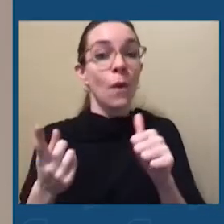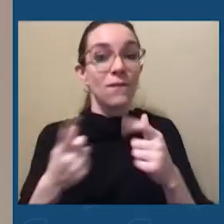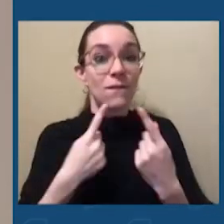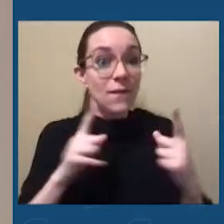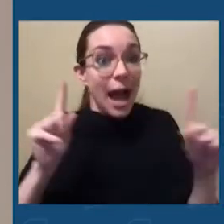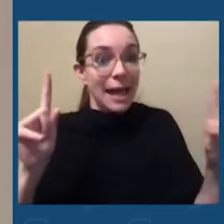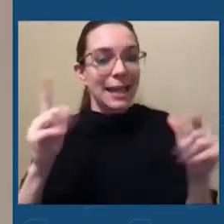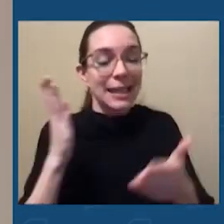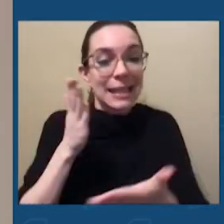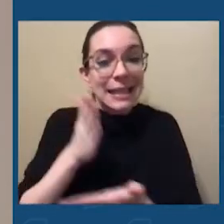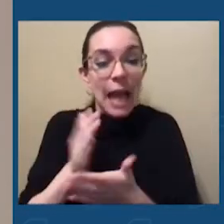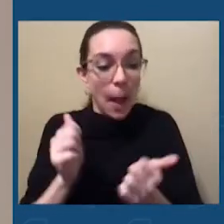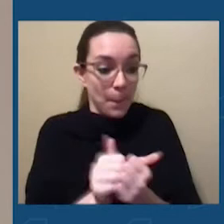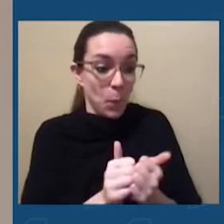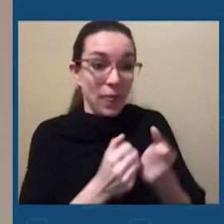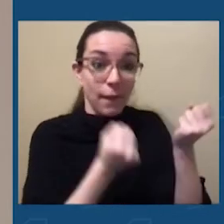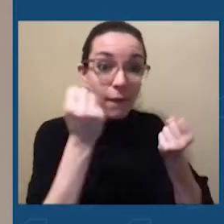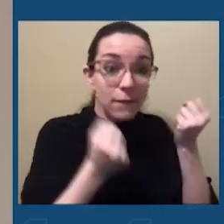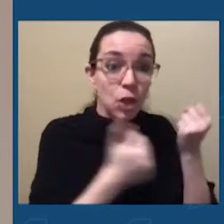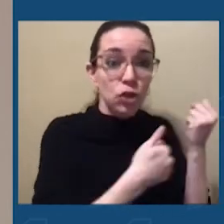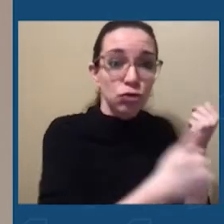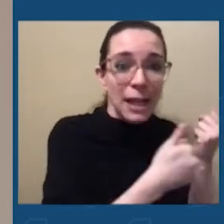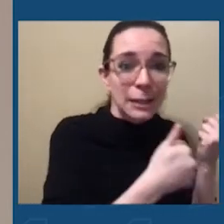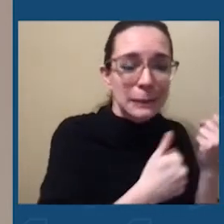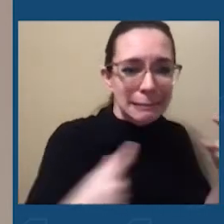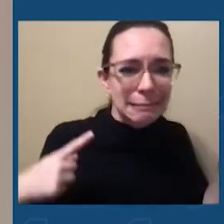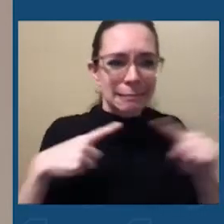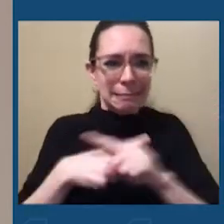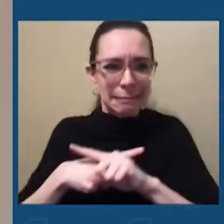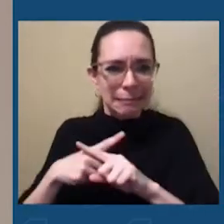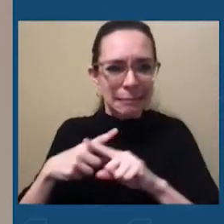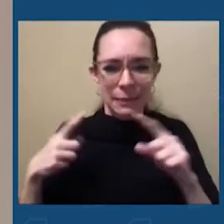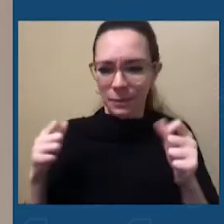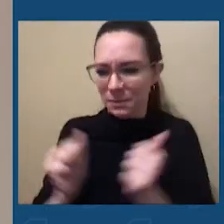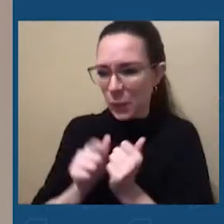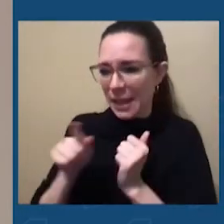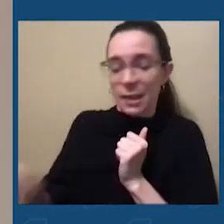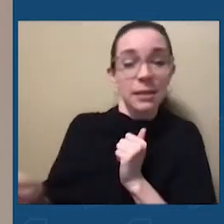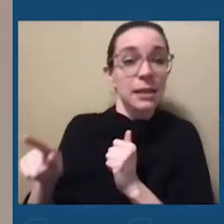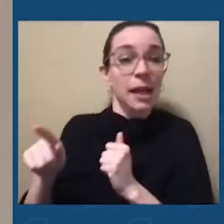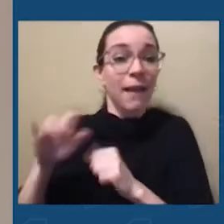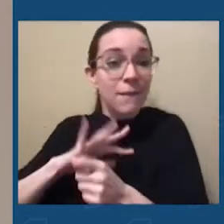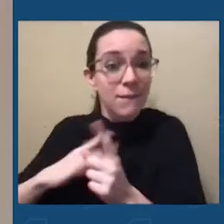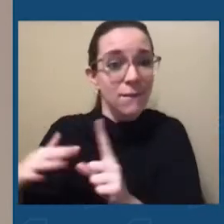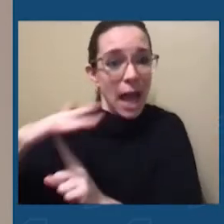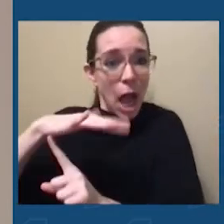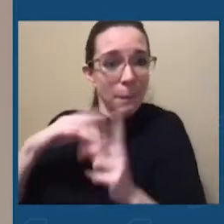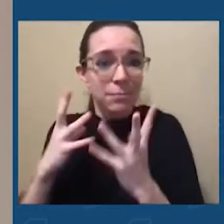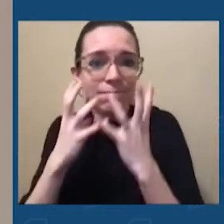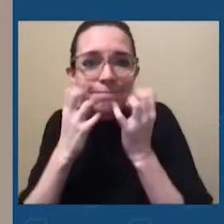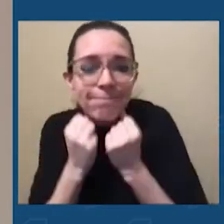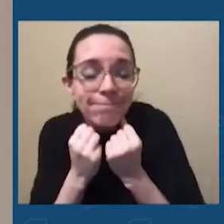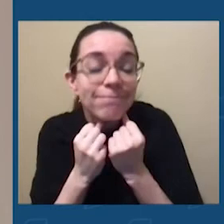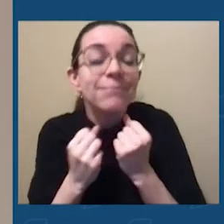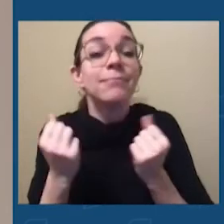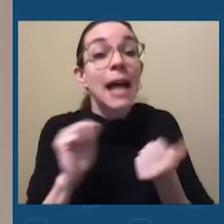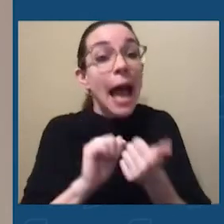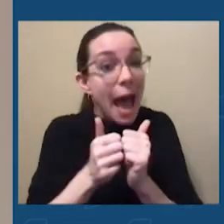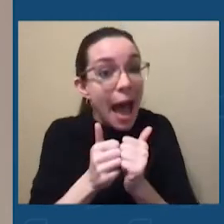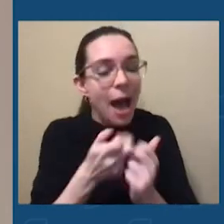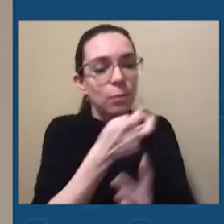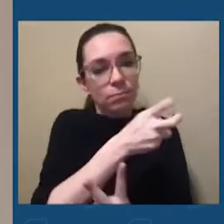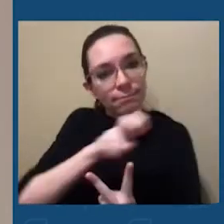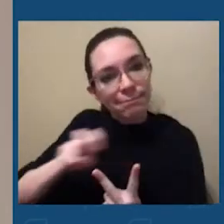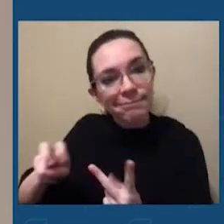our vehicle transportation and an assault on the environment with leaning hard into electric vehicles. And that is why by the